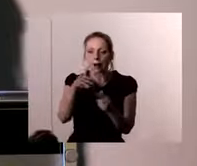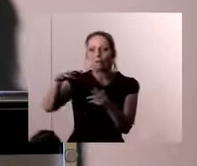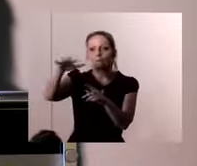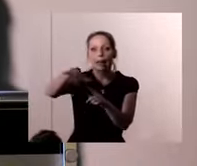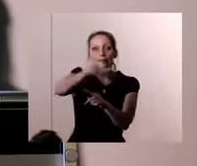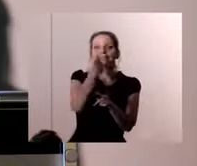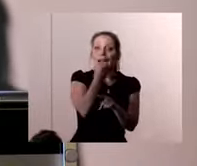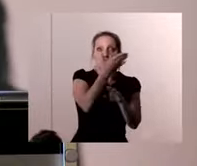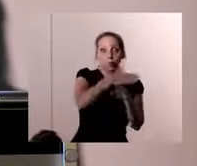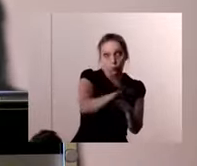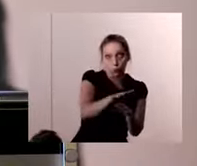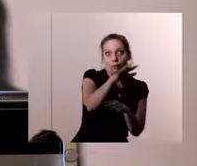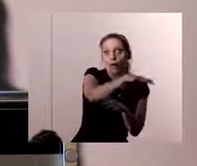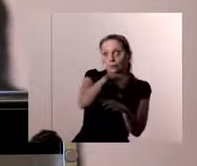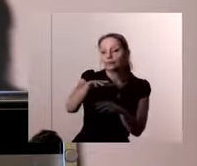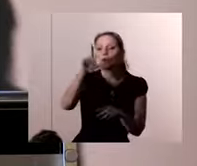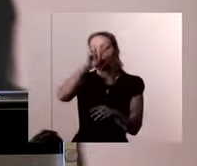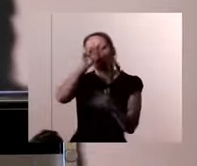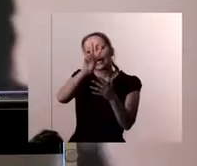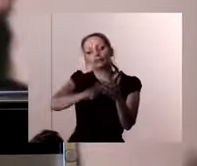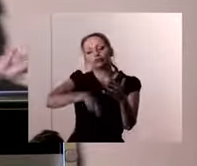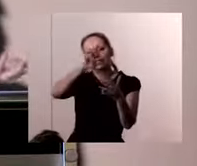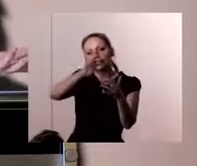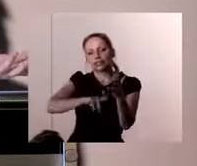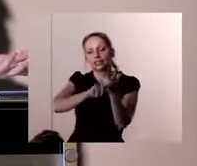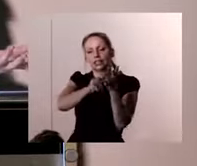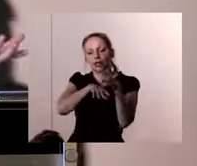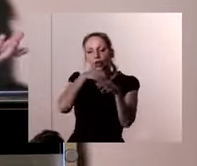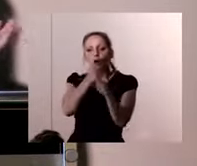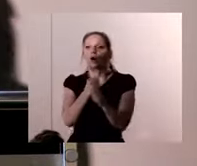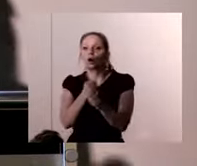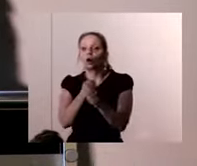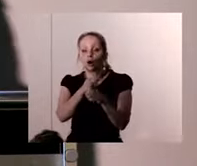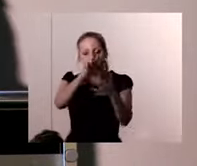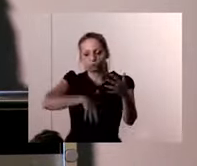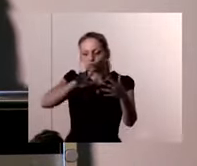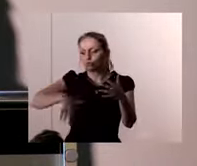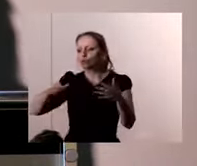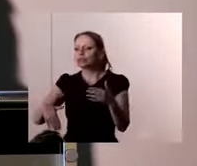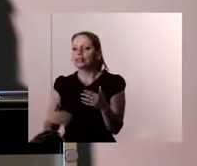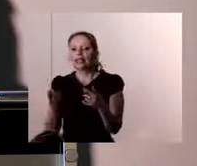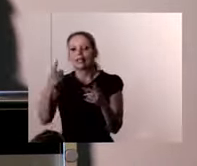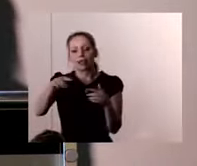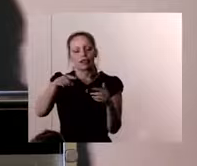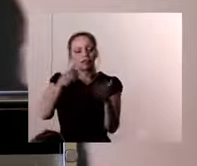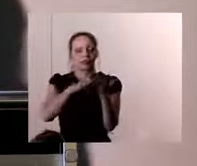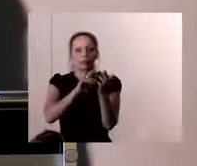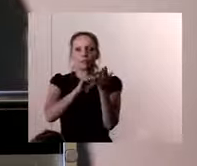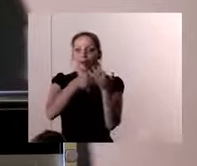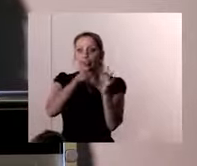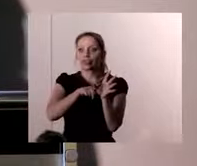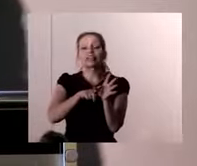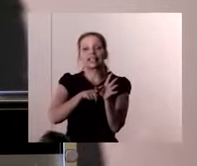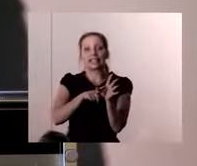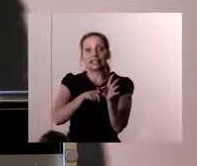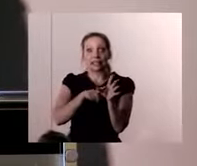are some new places where you can read long. So you can find long film journalism in Australia's The Monthly. And this is great because The